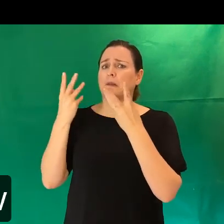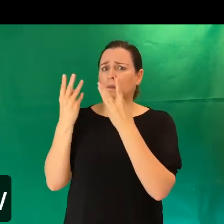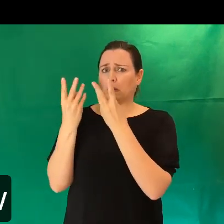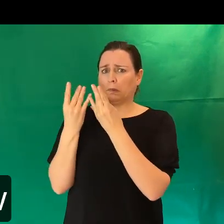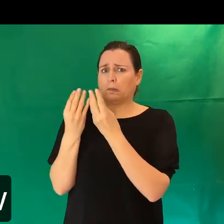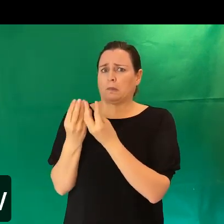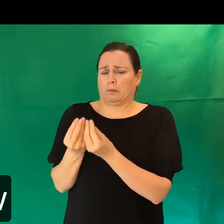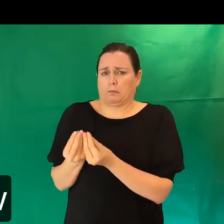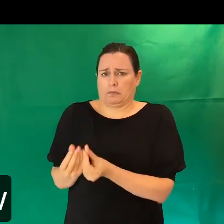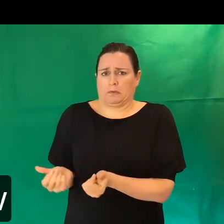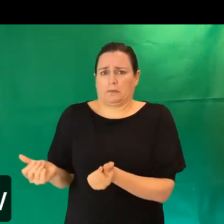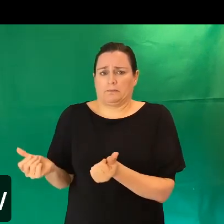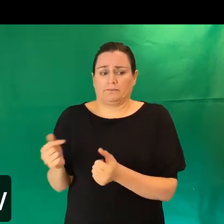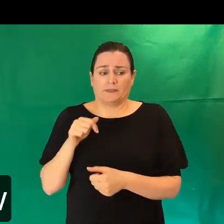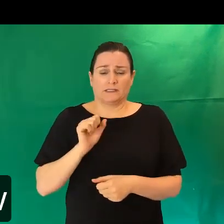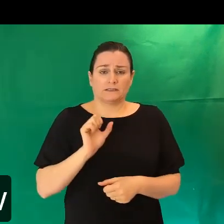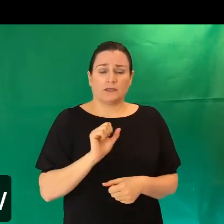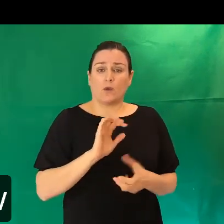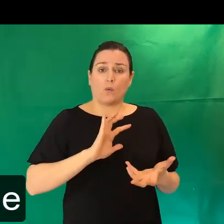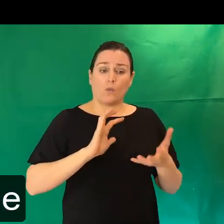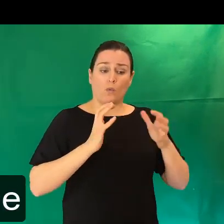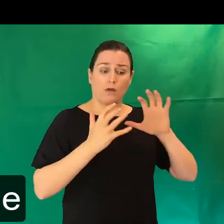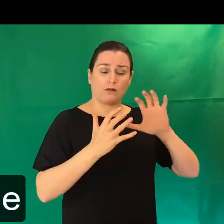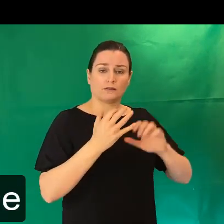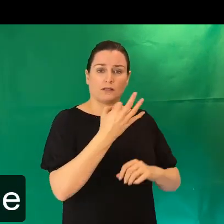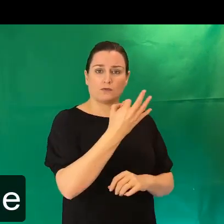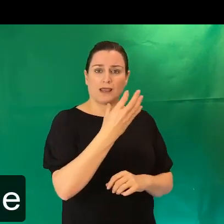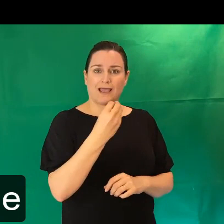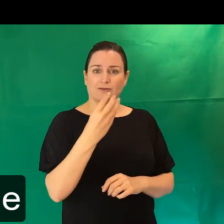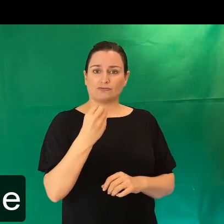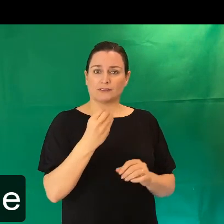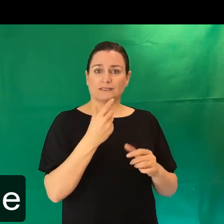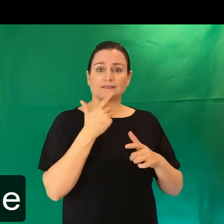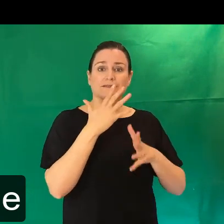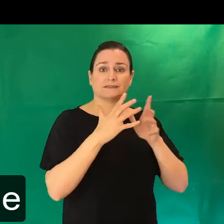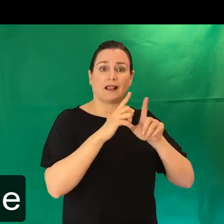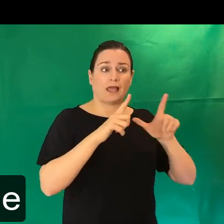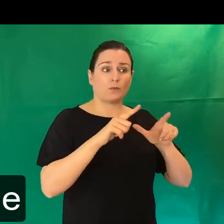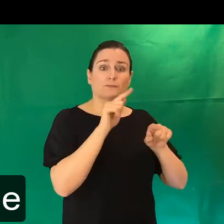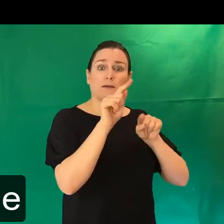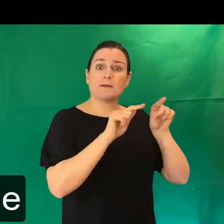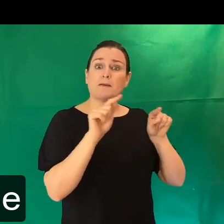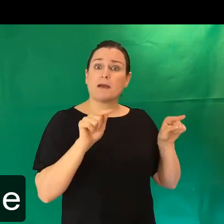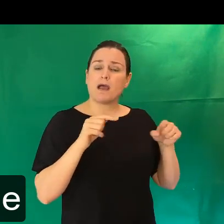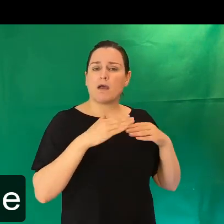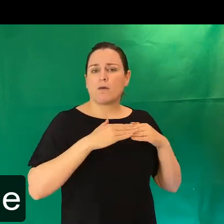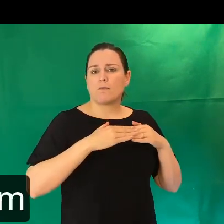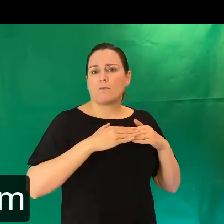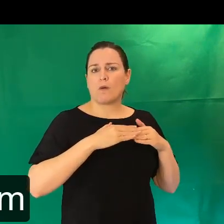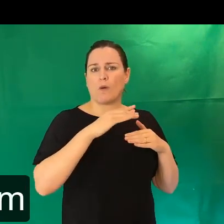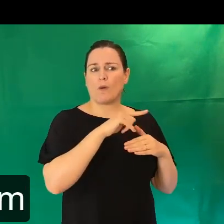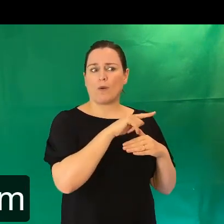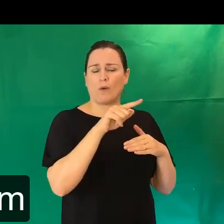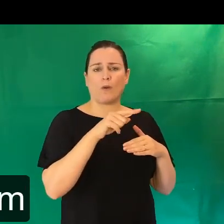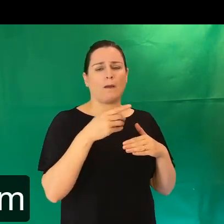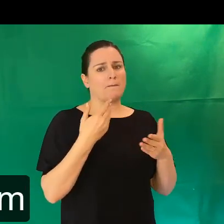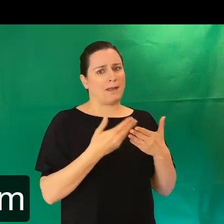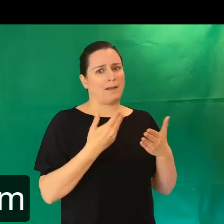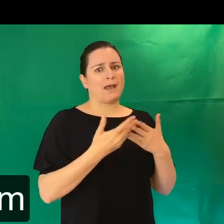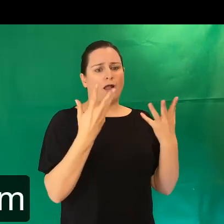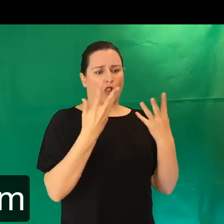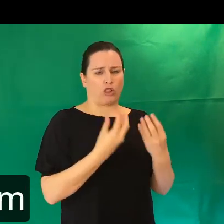And of the 300 sign languages that we know about, the majority are threatened due to these changes